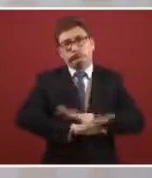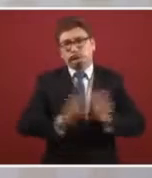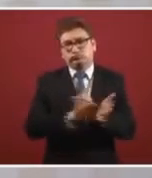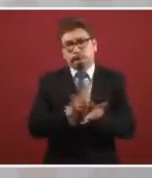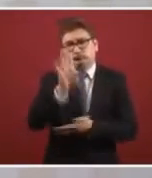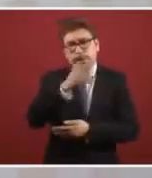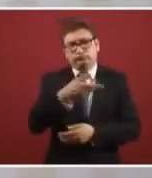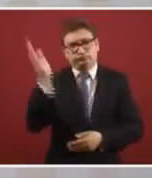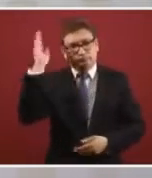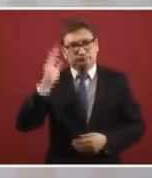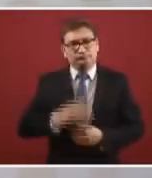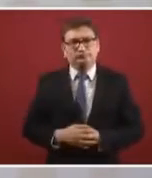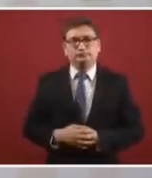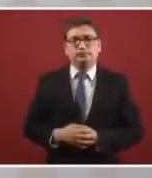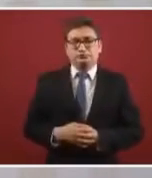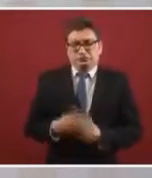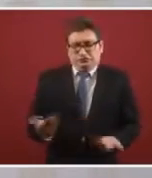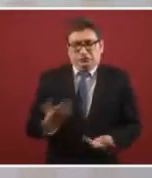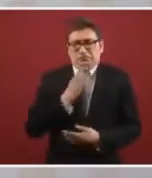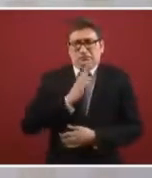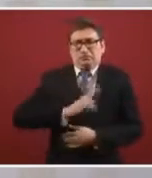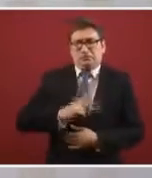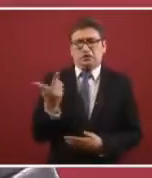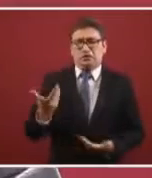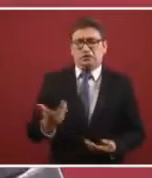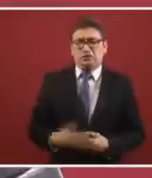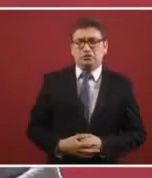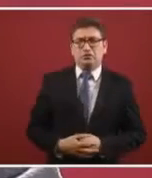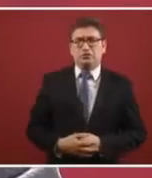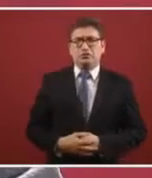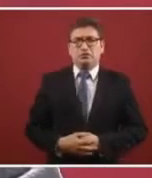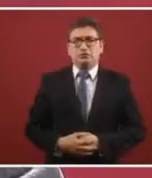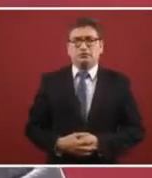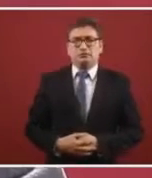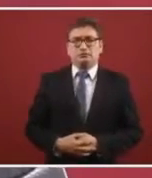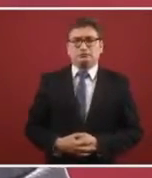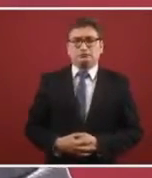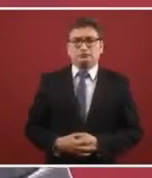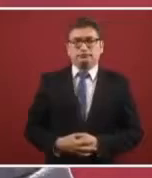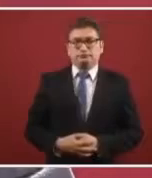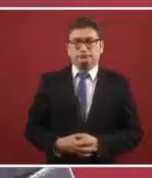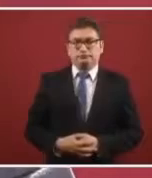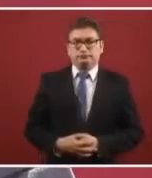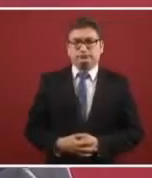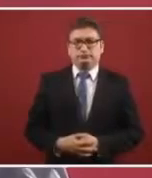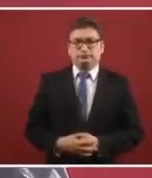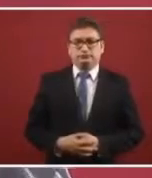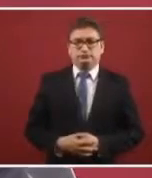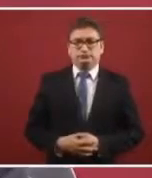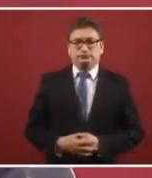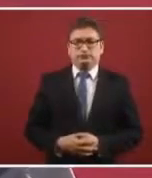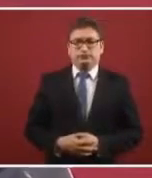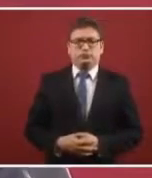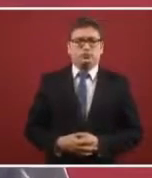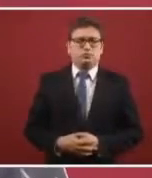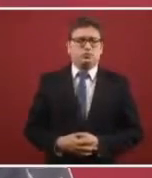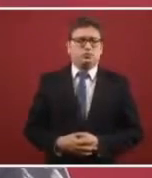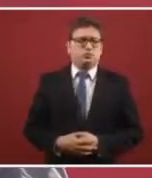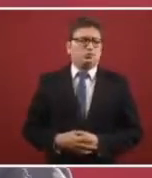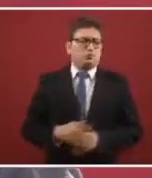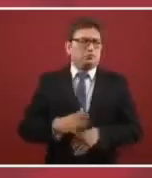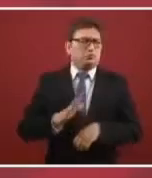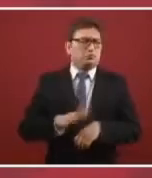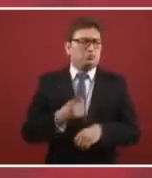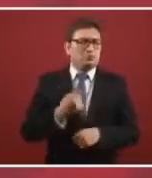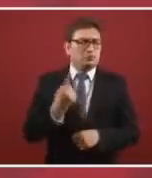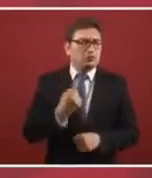go. Eso es lo mejor que puede haber. That's the best thing there could be. Porque si no, Because if